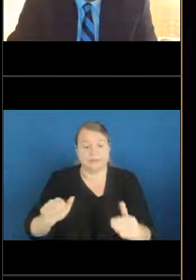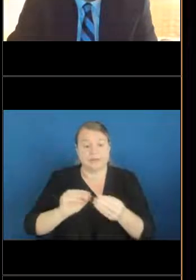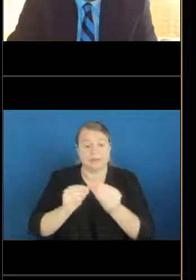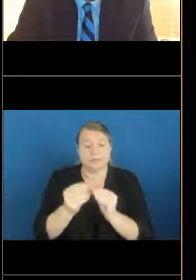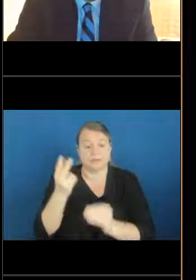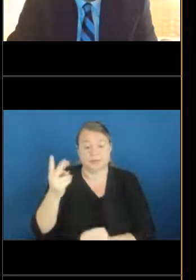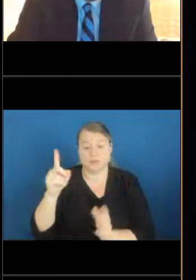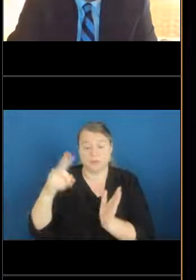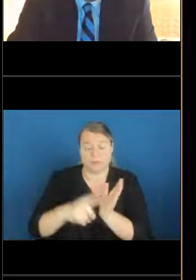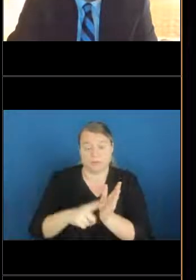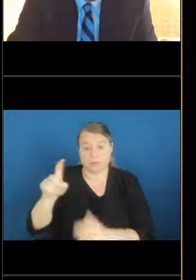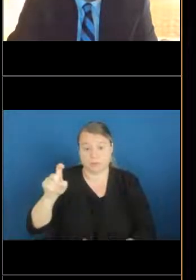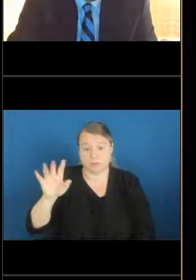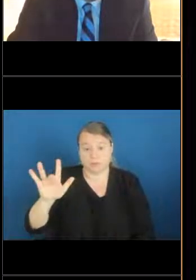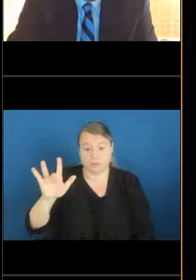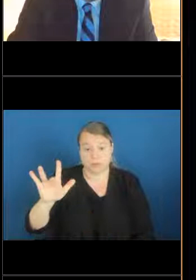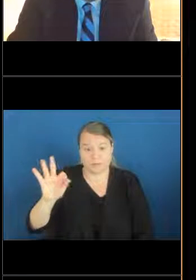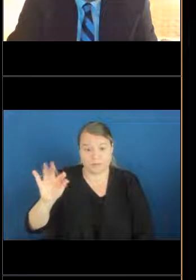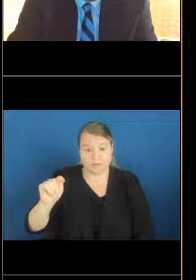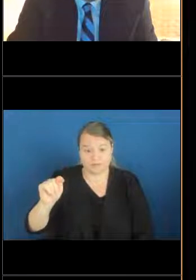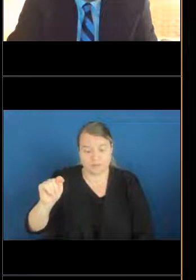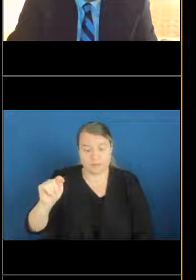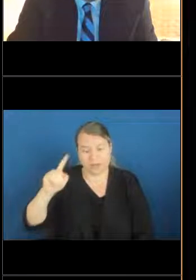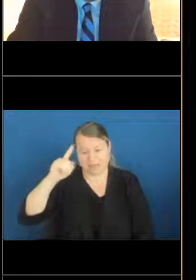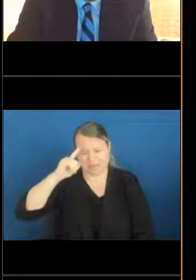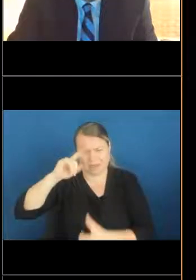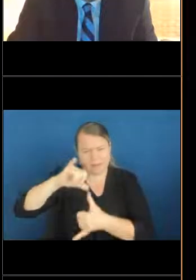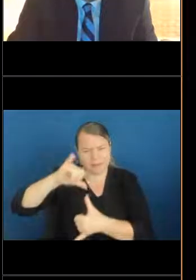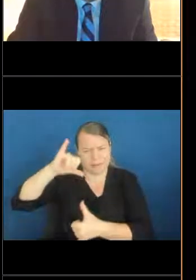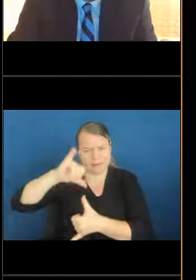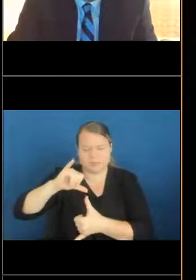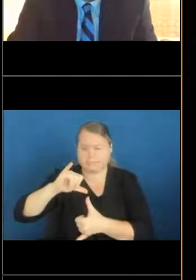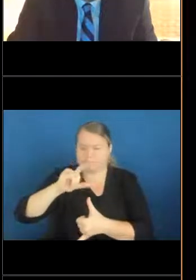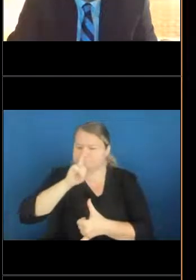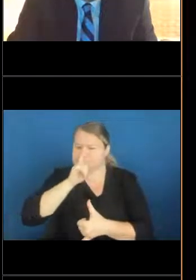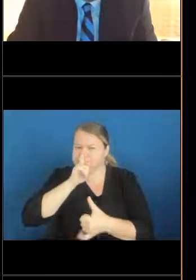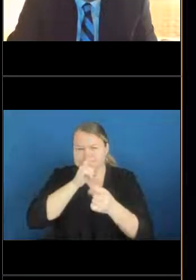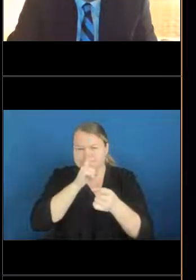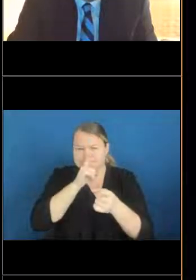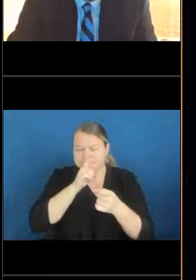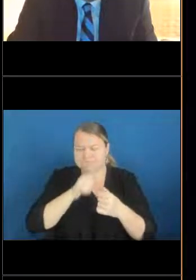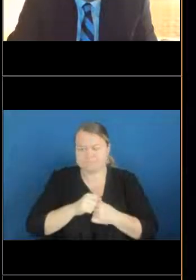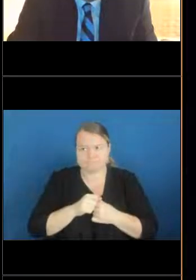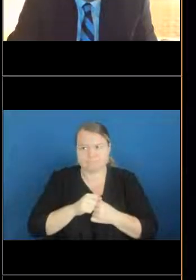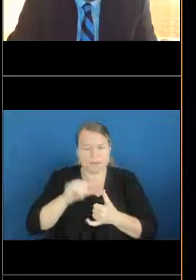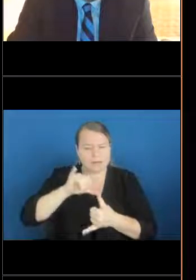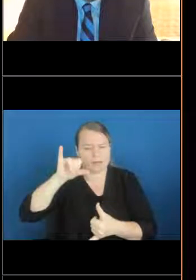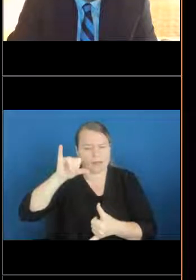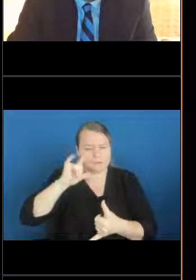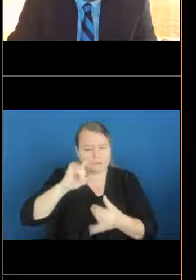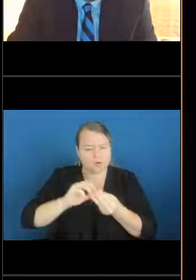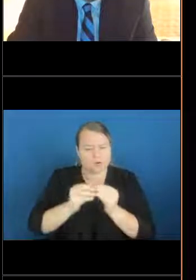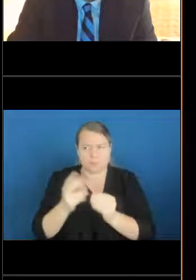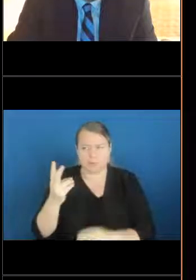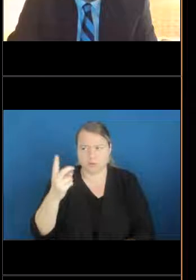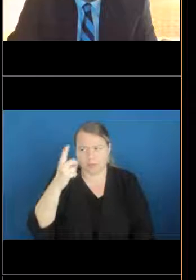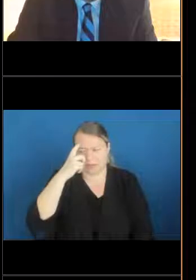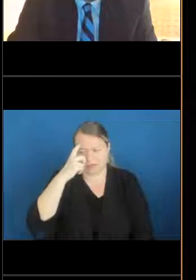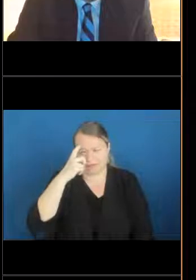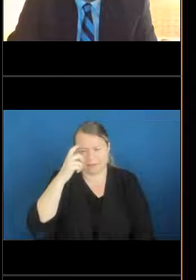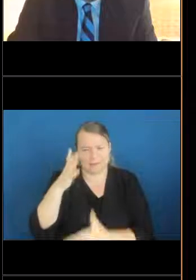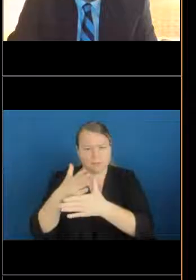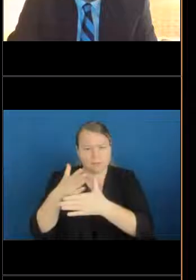1,125 feet. I think the heights, they're not shown here, but the height for barrier 2, I believe it's an average